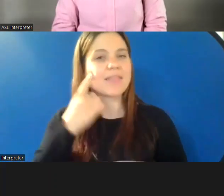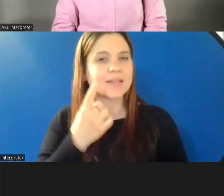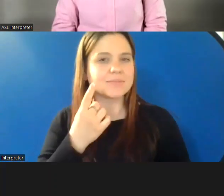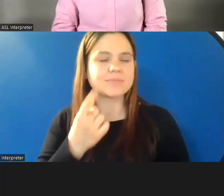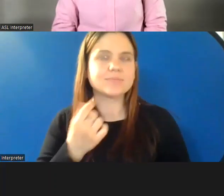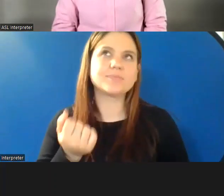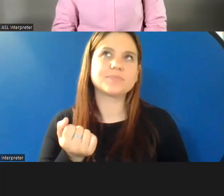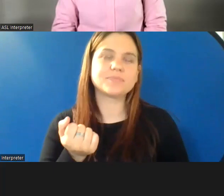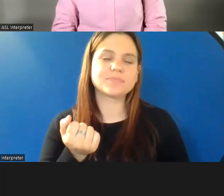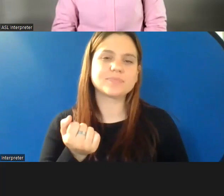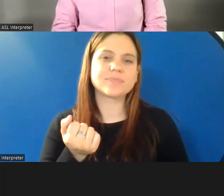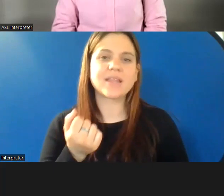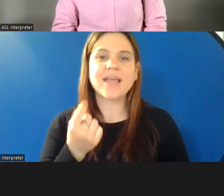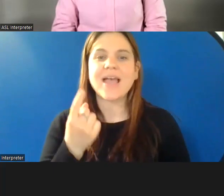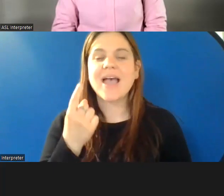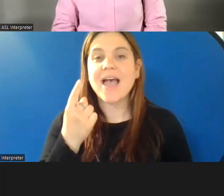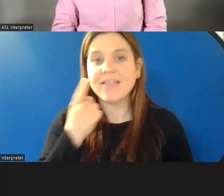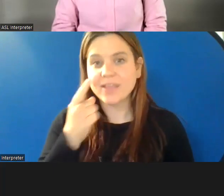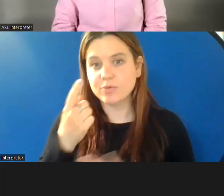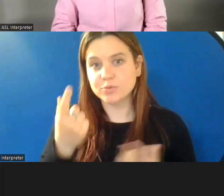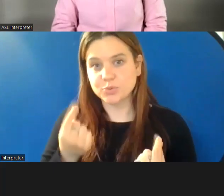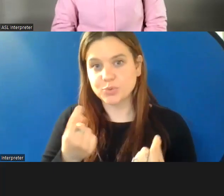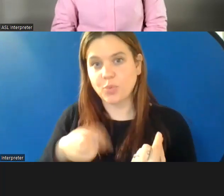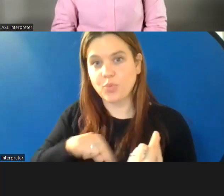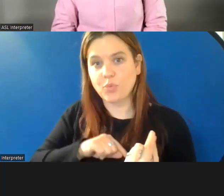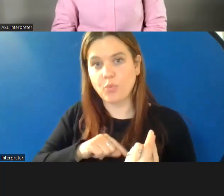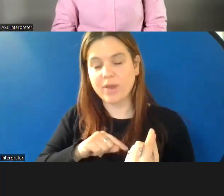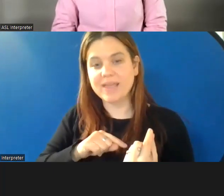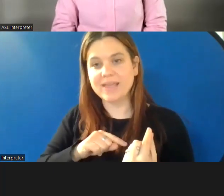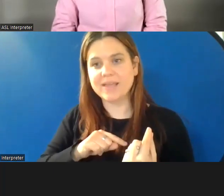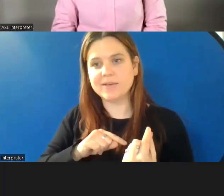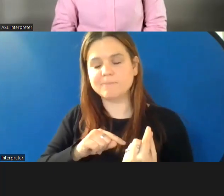where when we're looking at things,